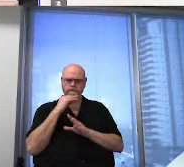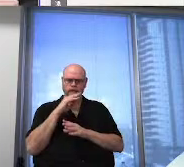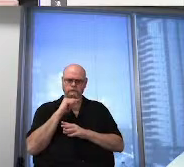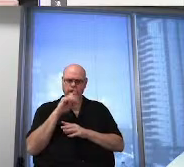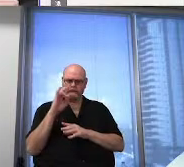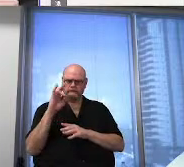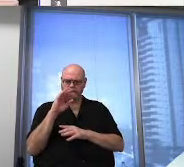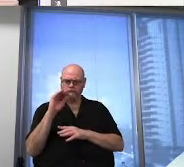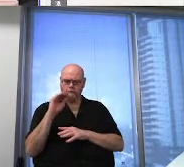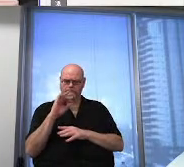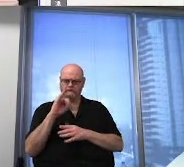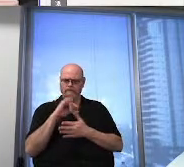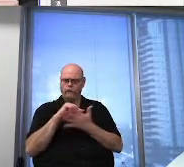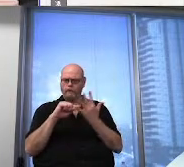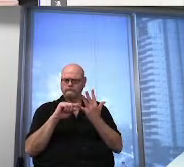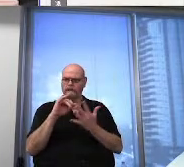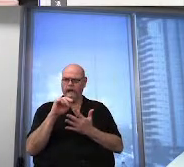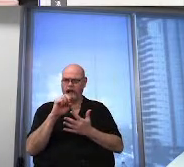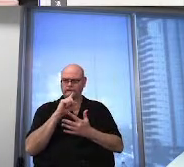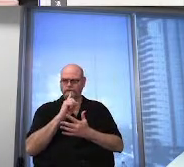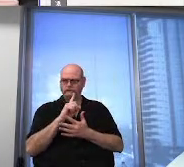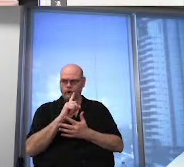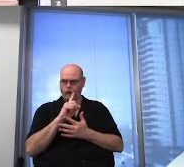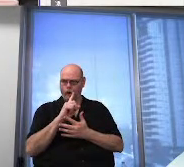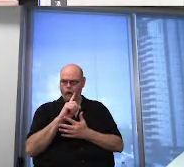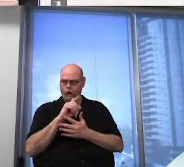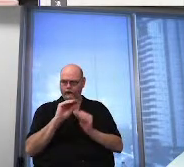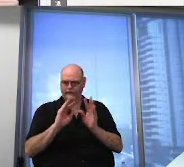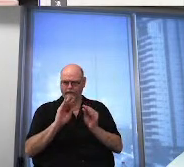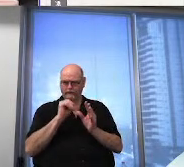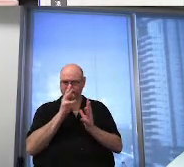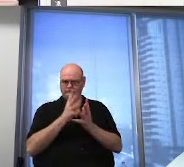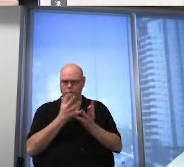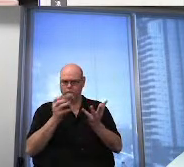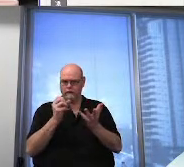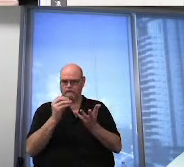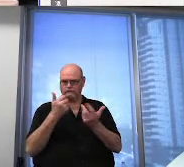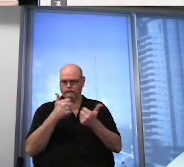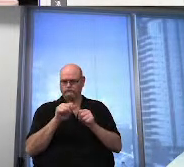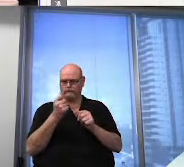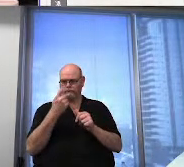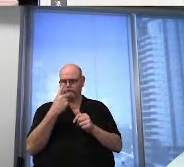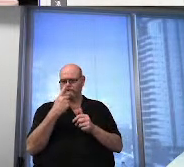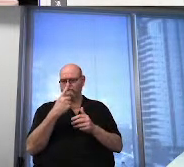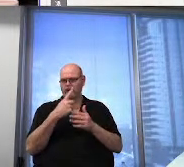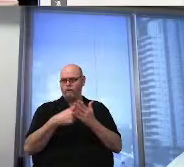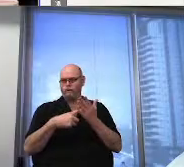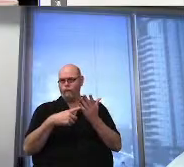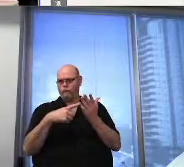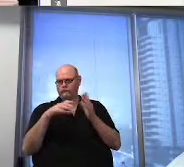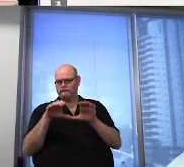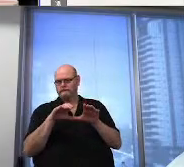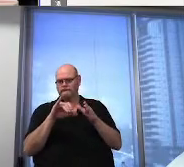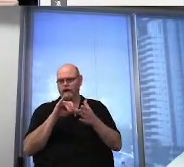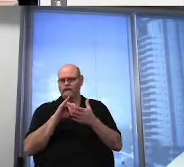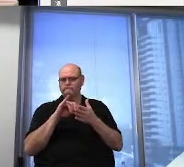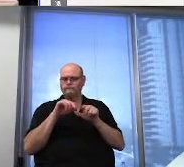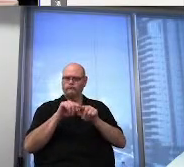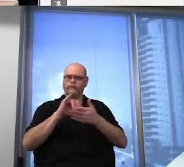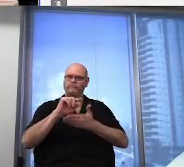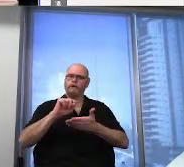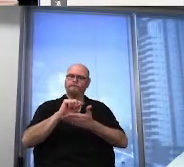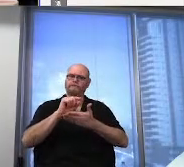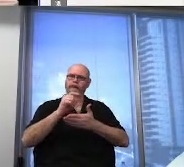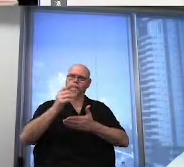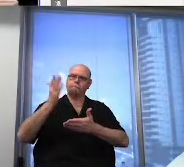about 7% of the lines have been cleared, which, is not that much. So just trying to understand what was done in